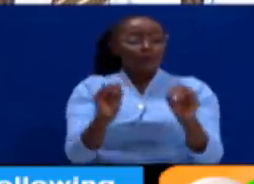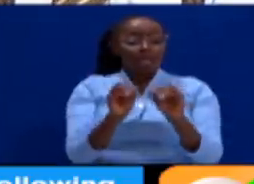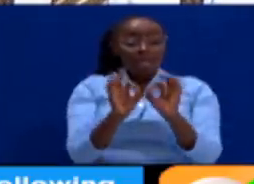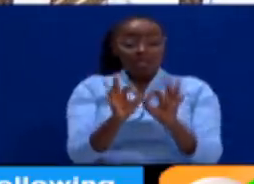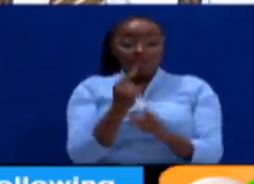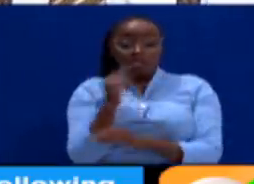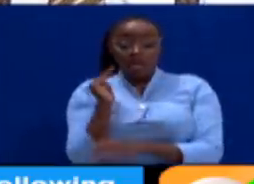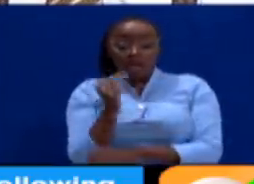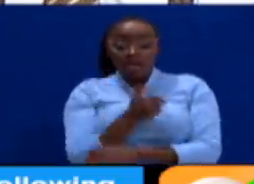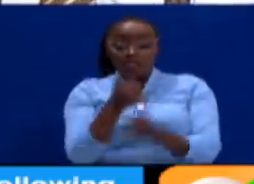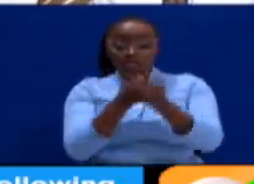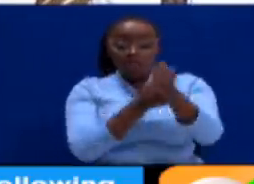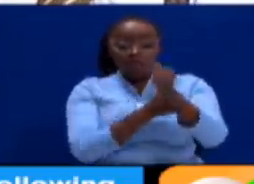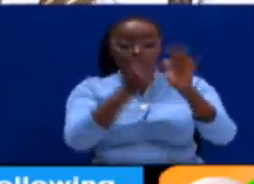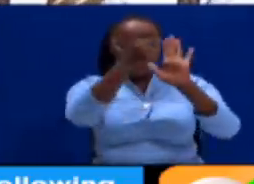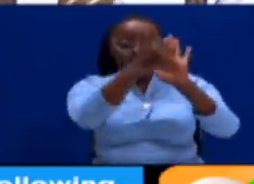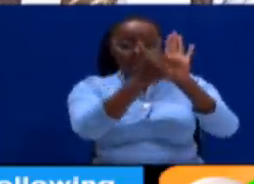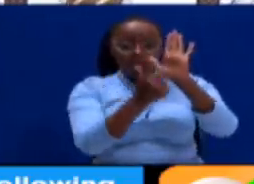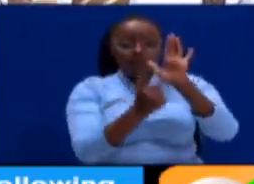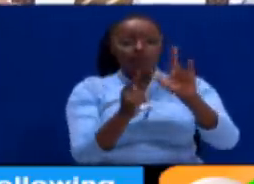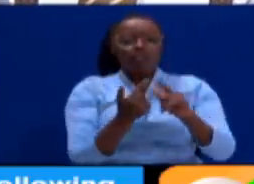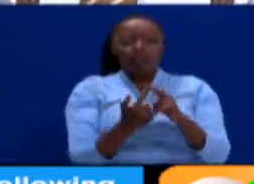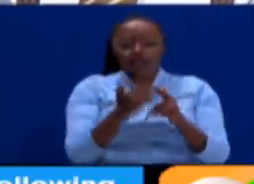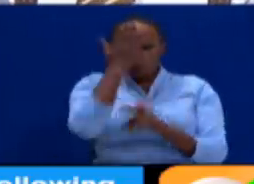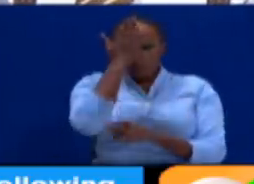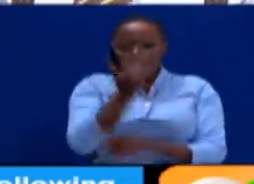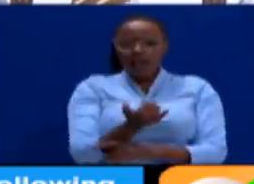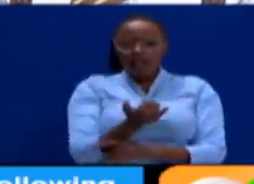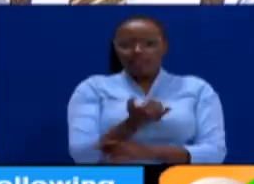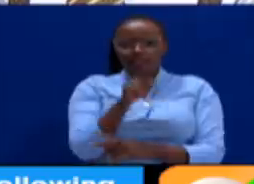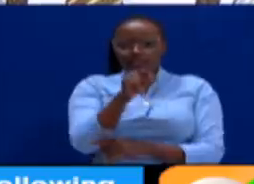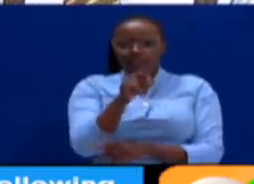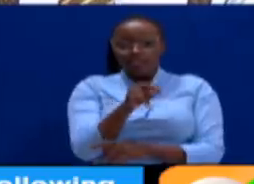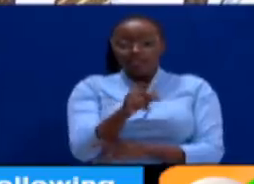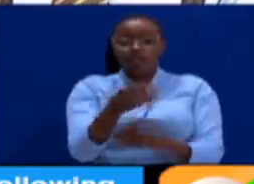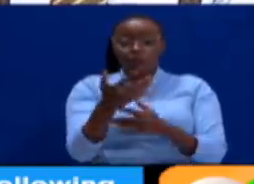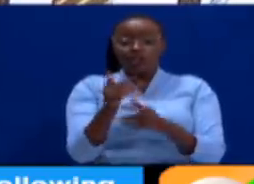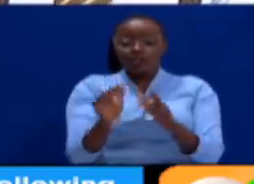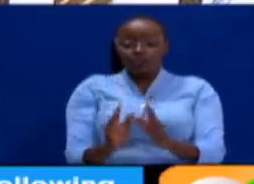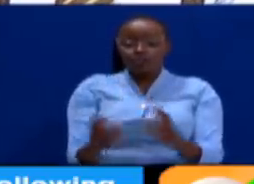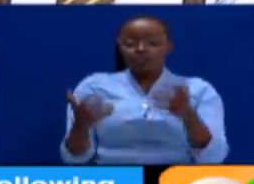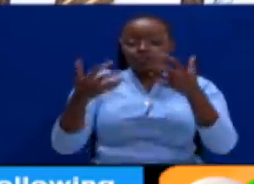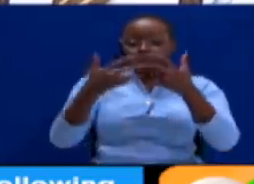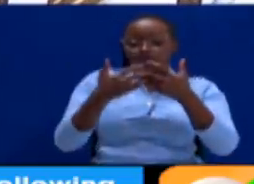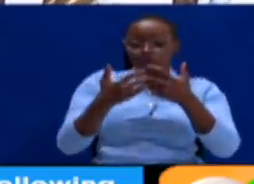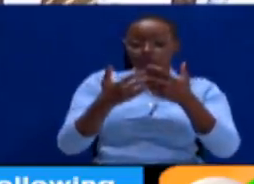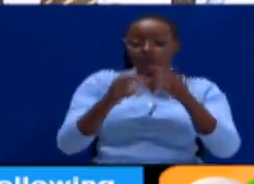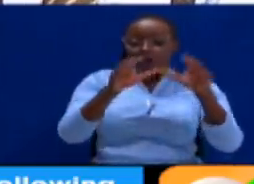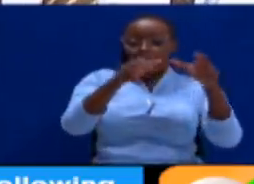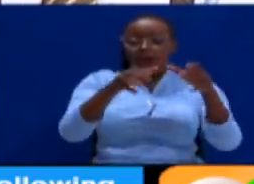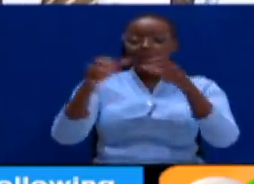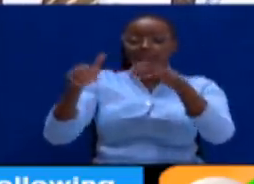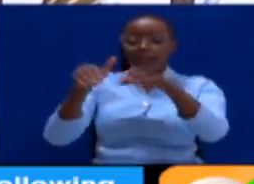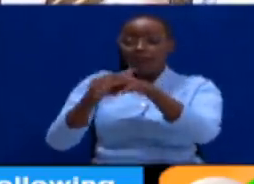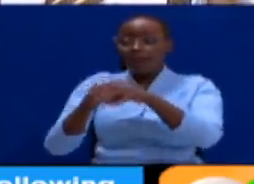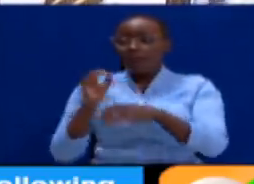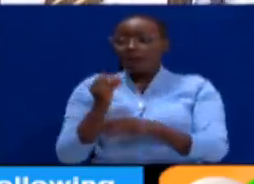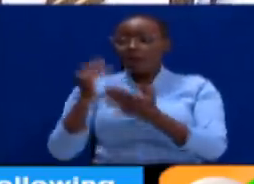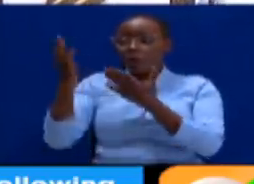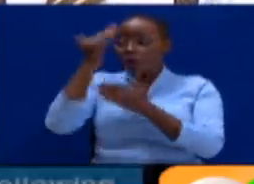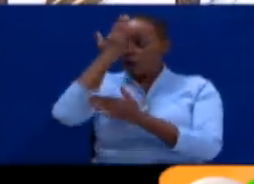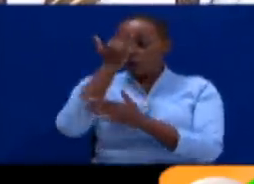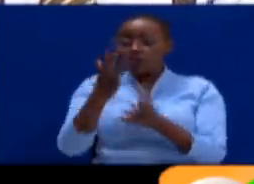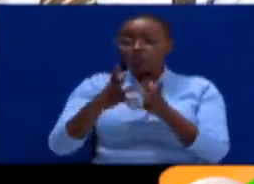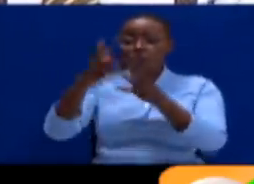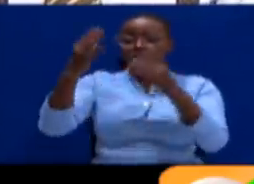and say we are supporting on ABCD because this is how it is going to align with what our party members expected. Because you